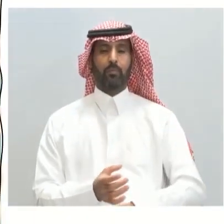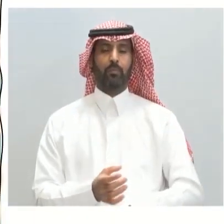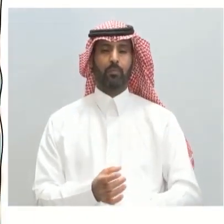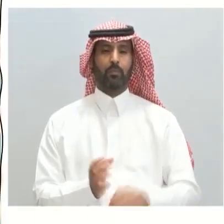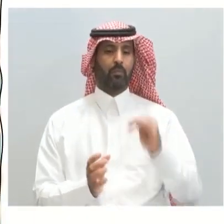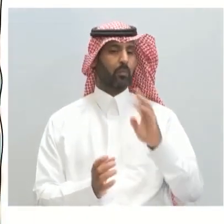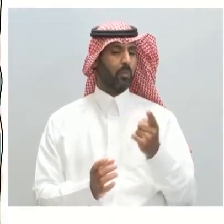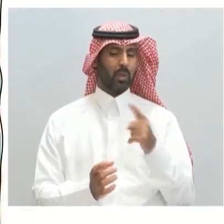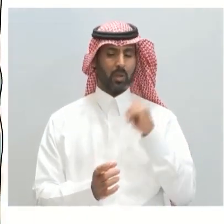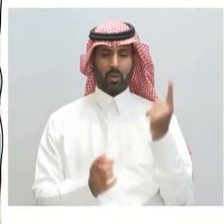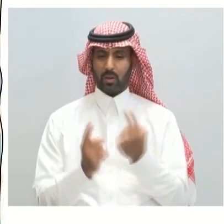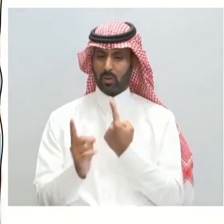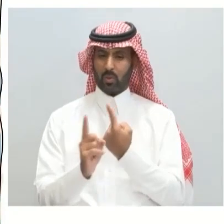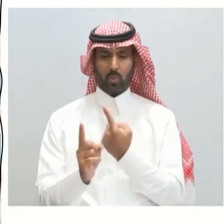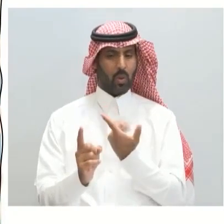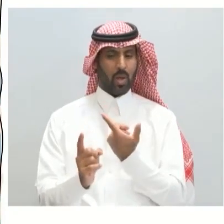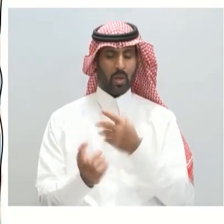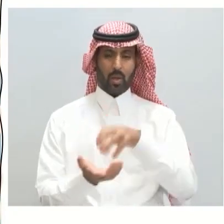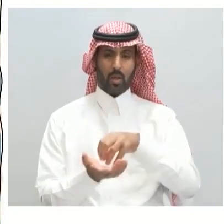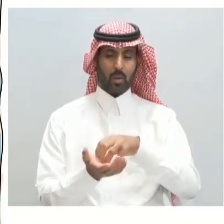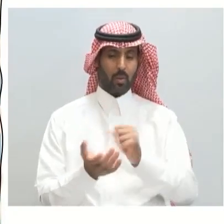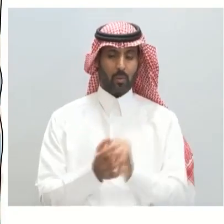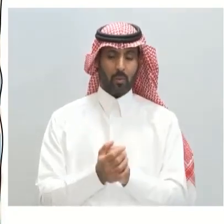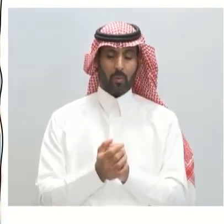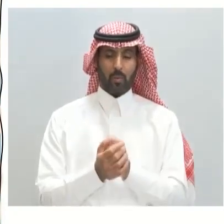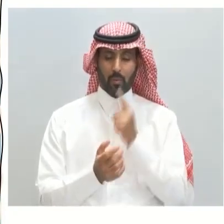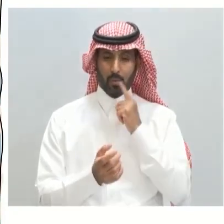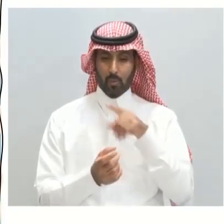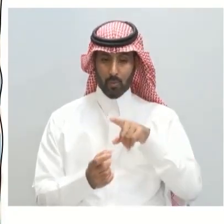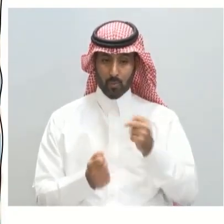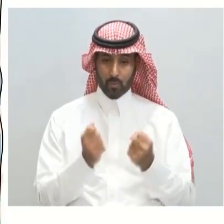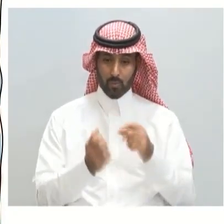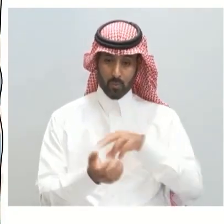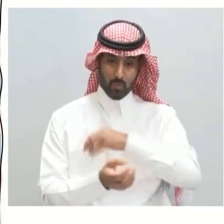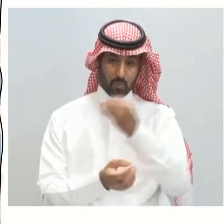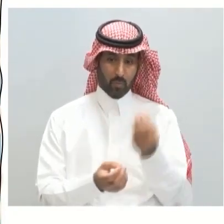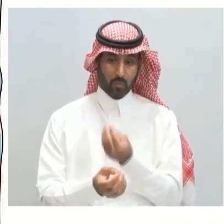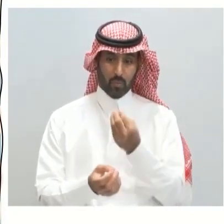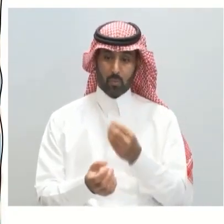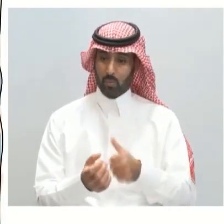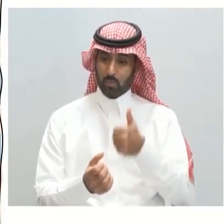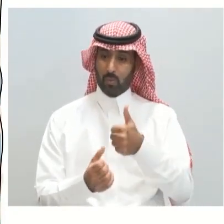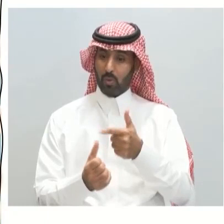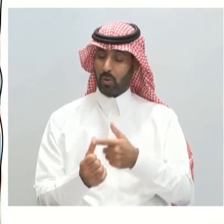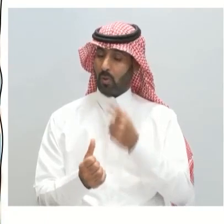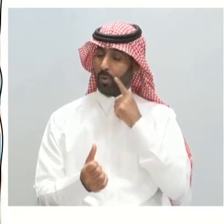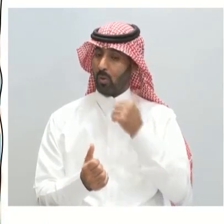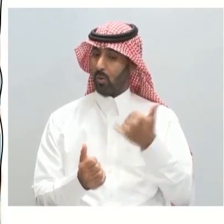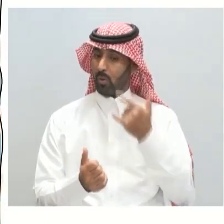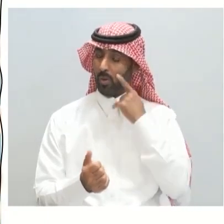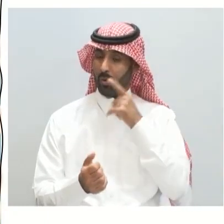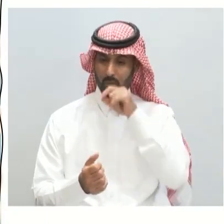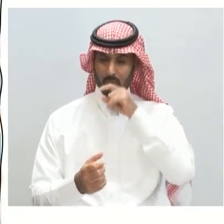here. Where does the conversation take place? Has the trip been successful? What is important in the falconing